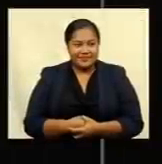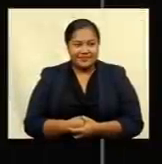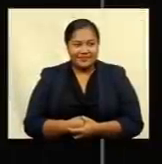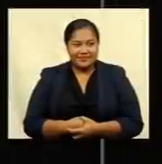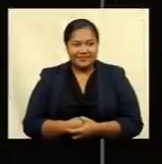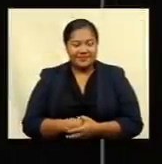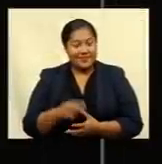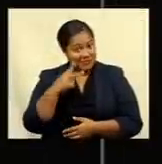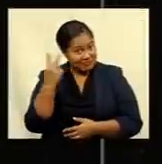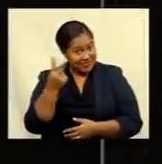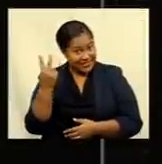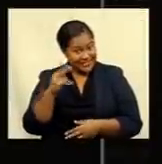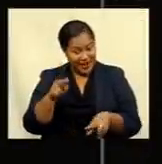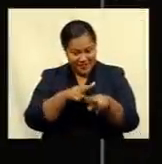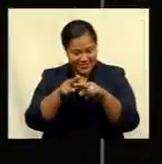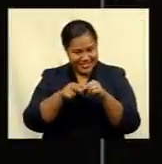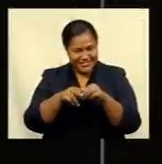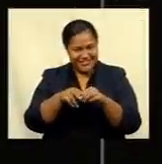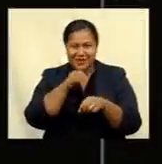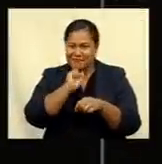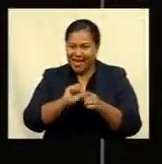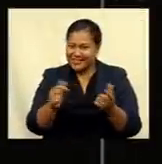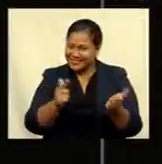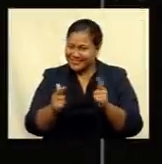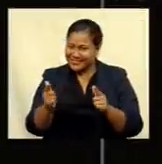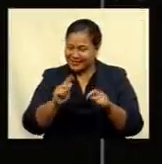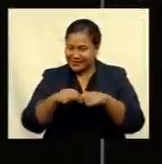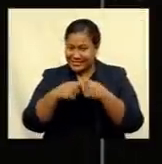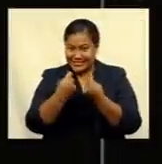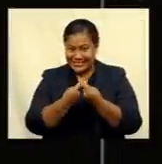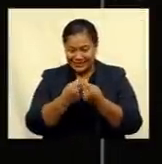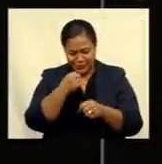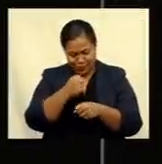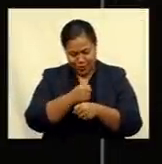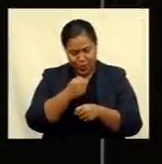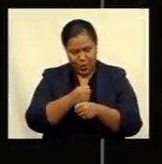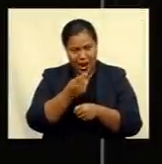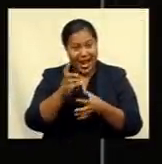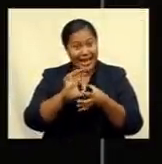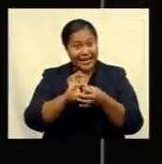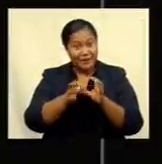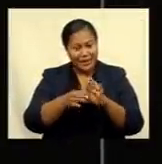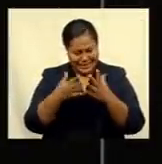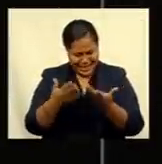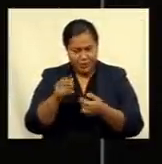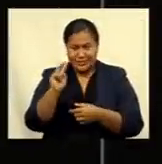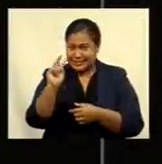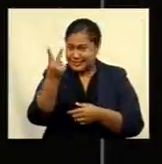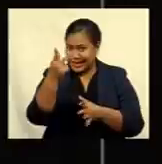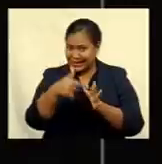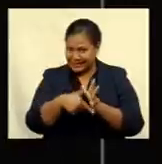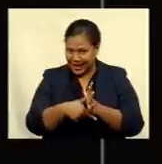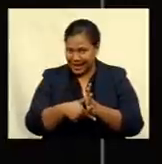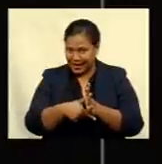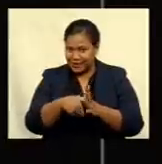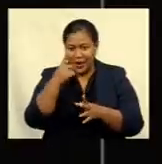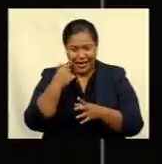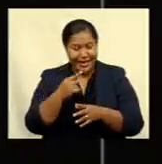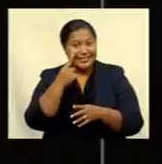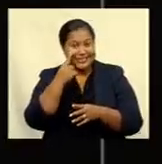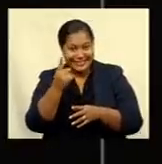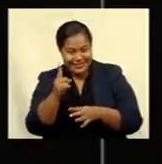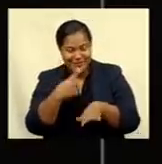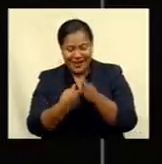And the victory of the Fiji's men's sevens rugby team in clinching gold at the Olympics for the second time was felt across the nation last